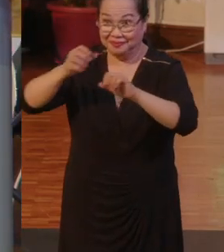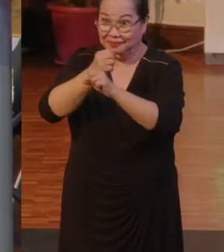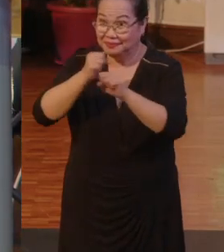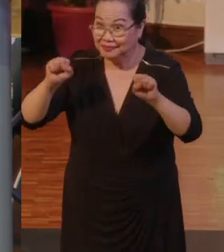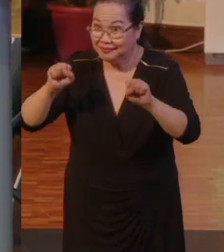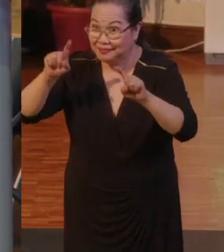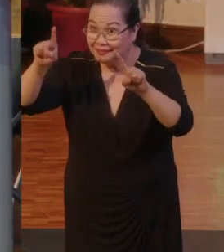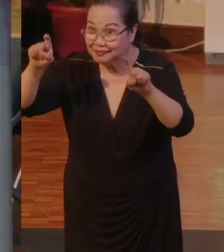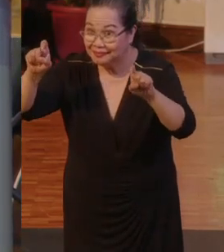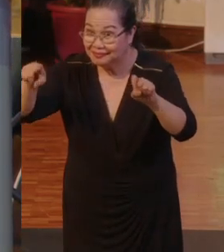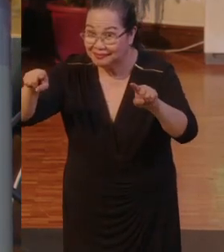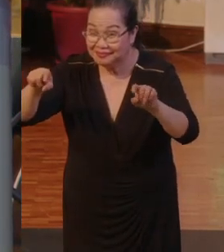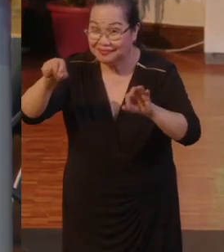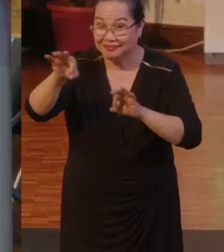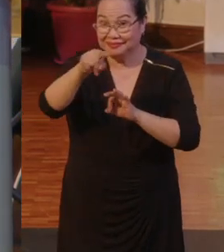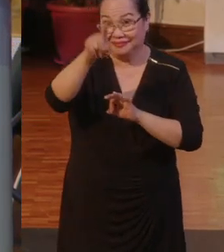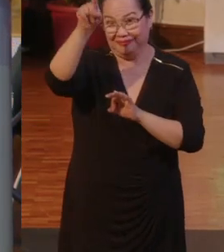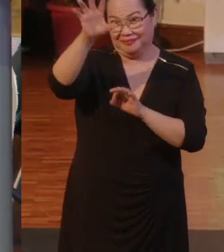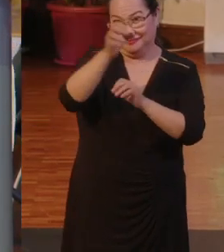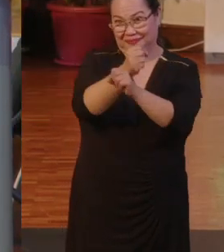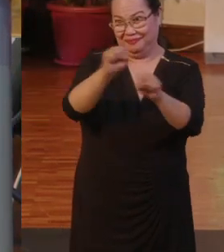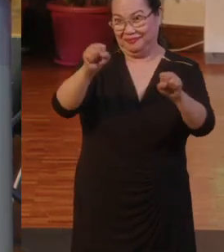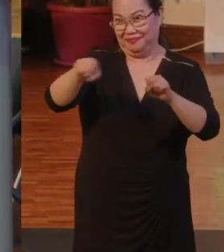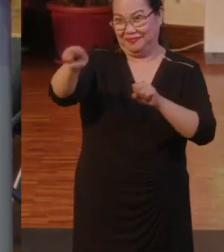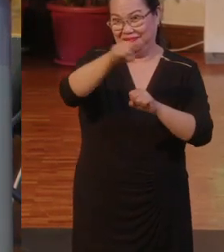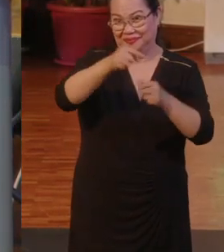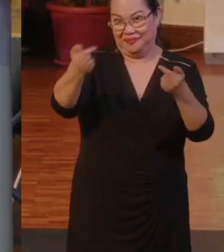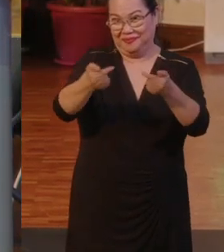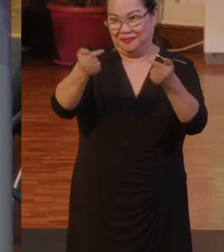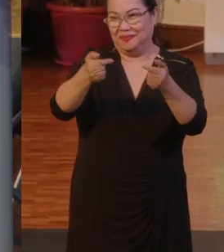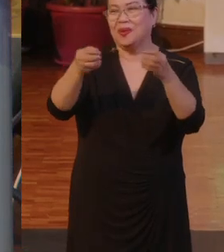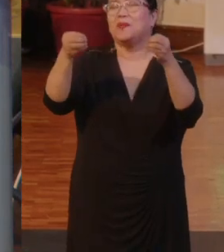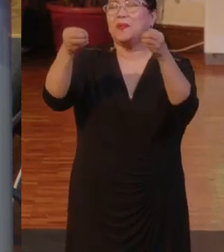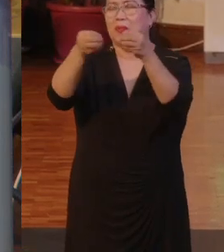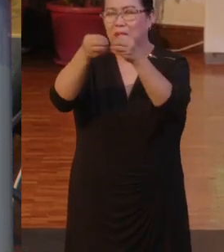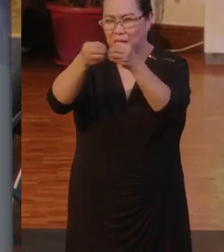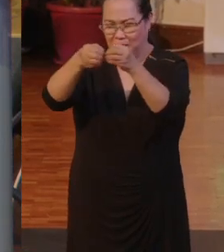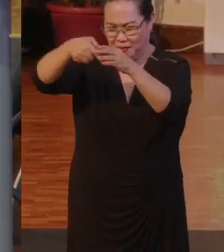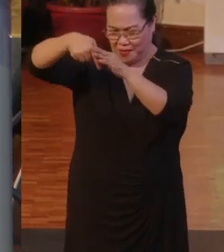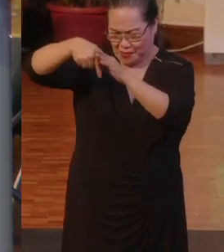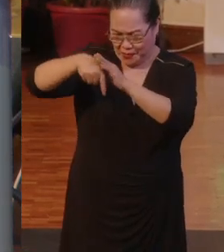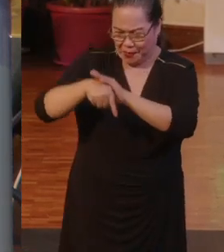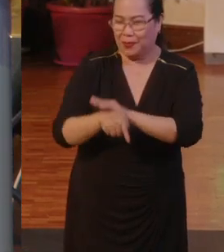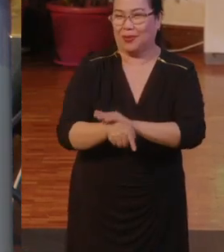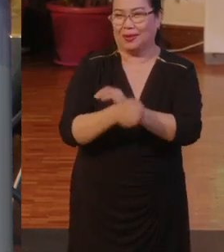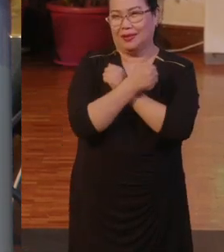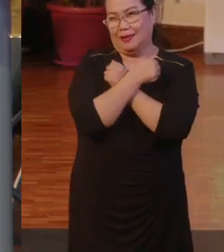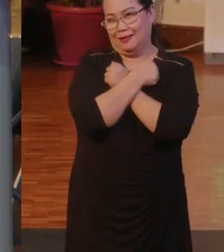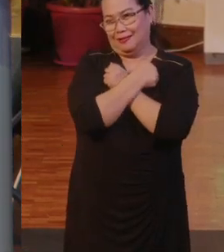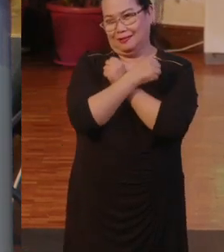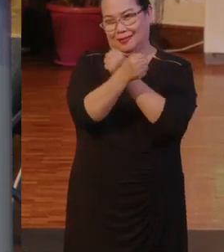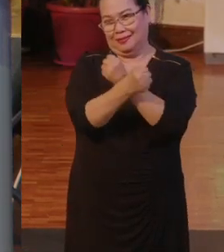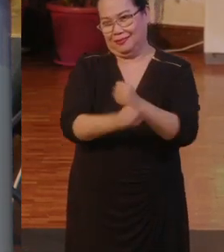ligtas? Kung kayo'y niligtas niya habang kayo'y makasalanan, lalo pa ngayon kayo ay Kanya nang